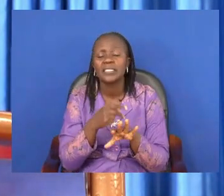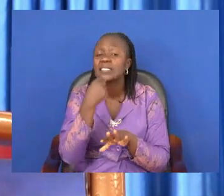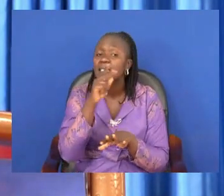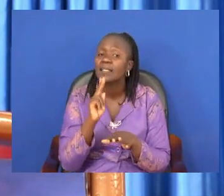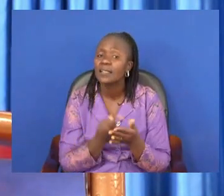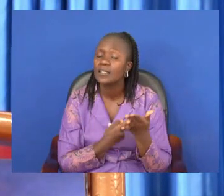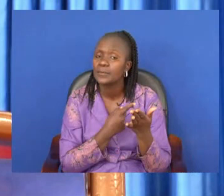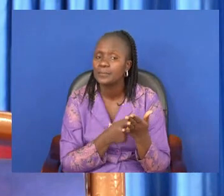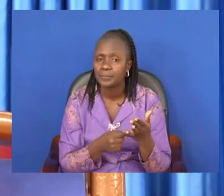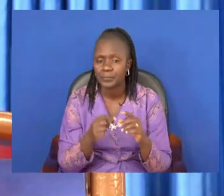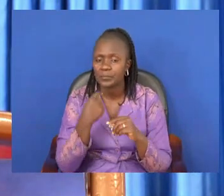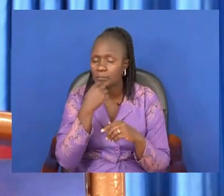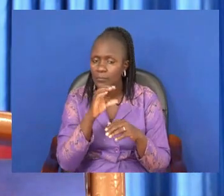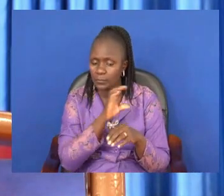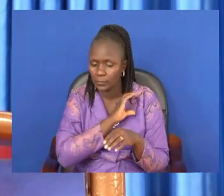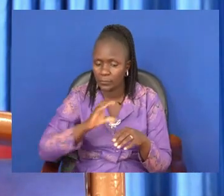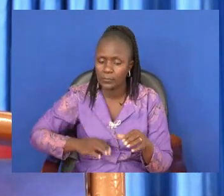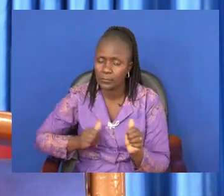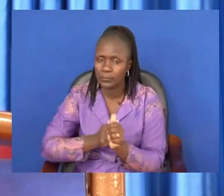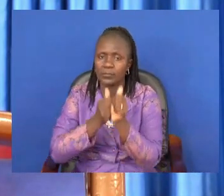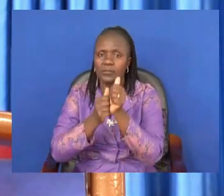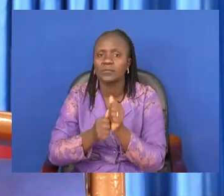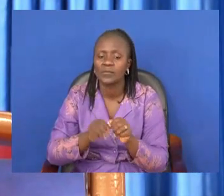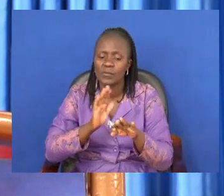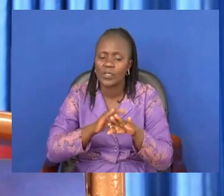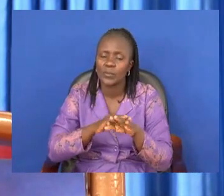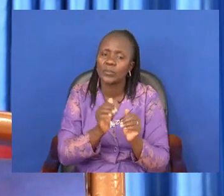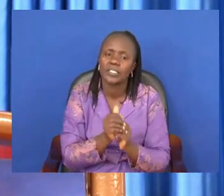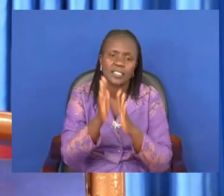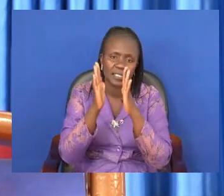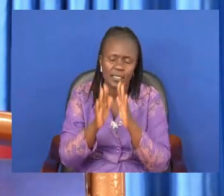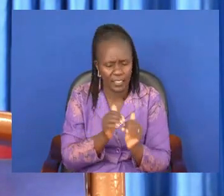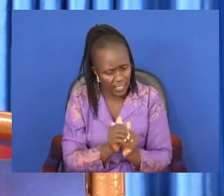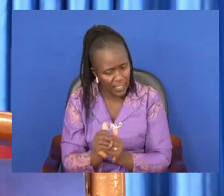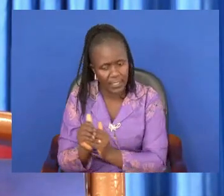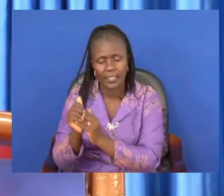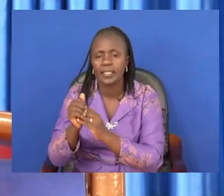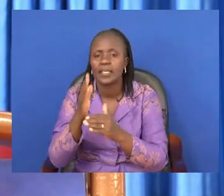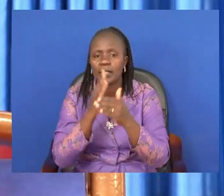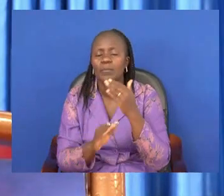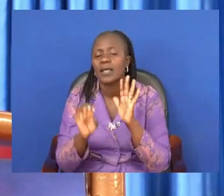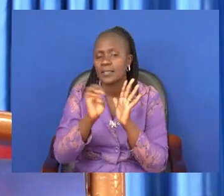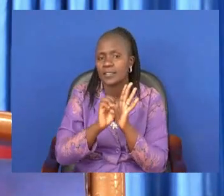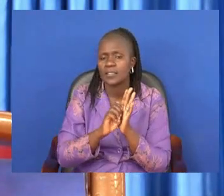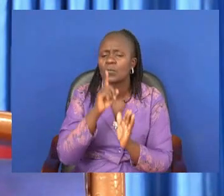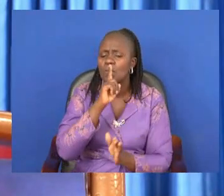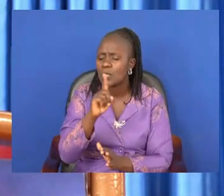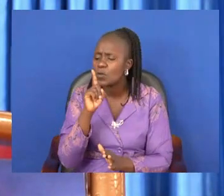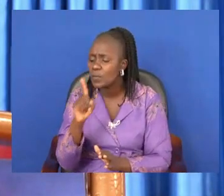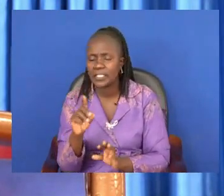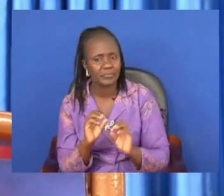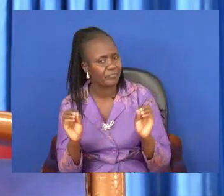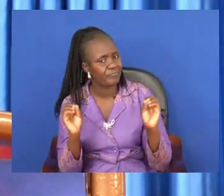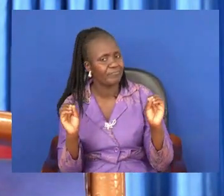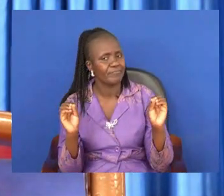Peter taught the Christian leaders to lead by example. Lead by example. Do not command. Do